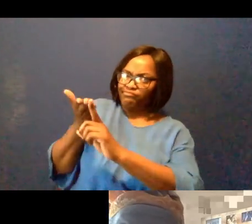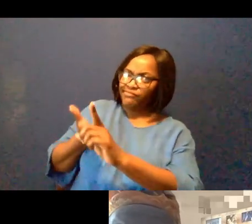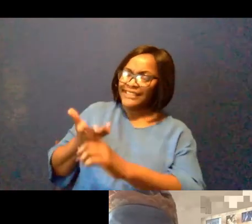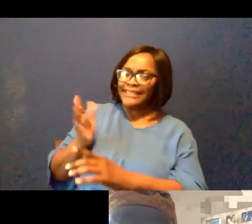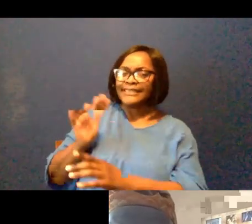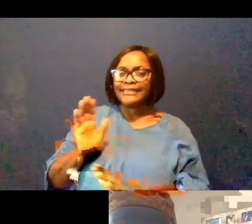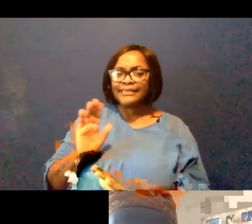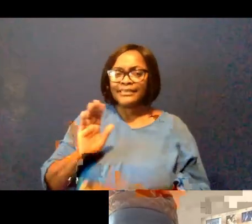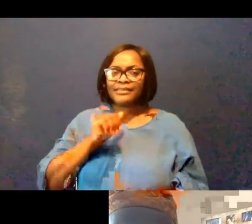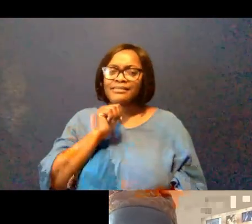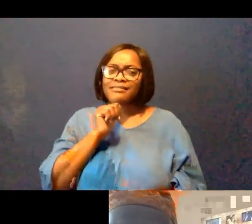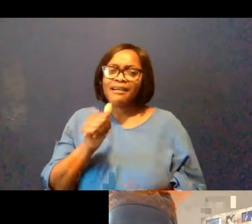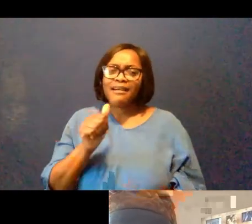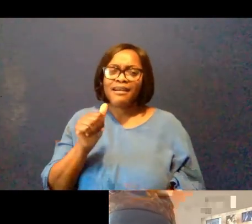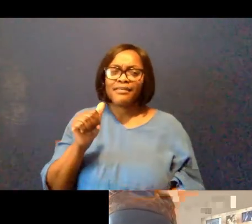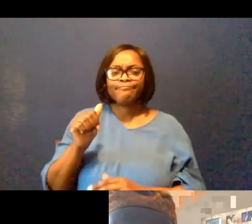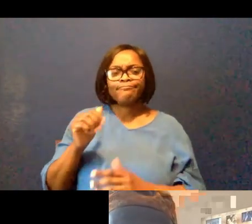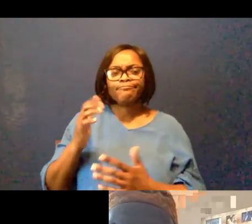no one